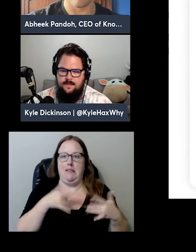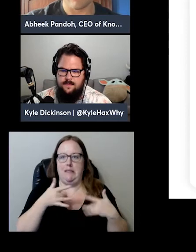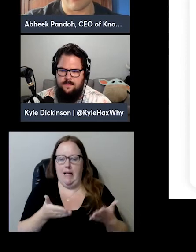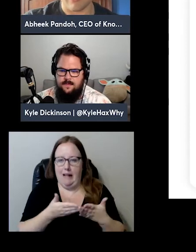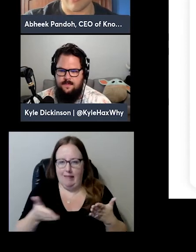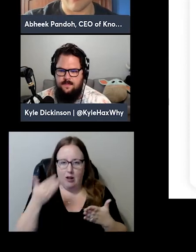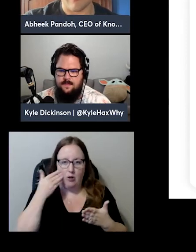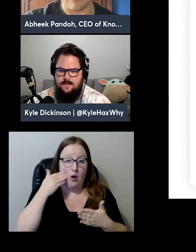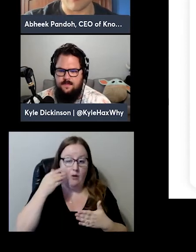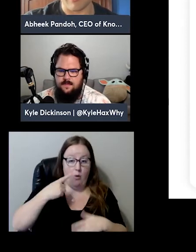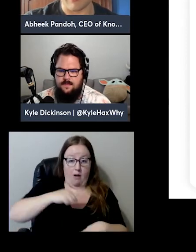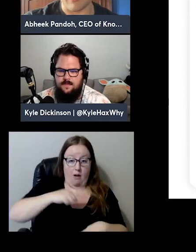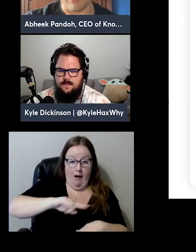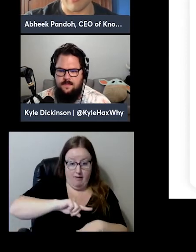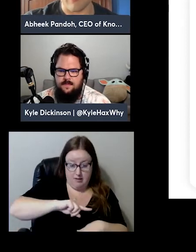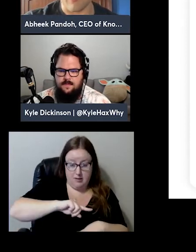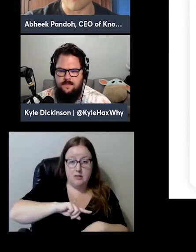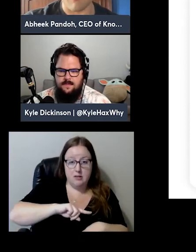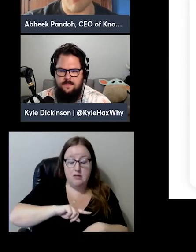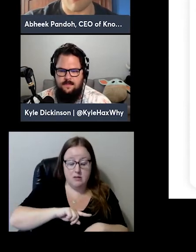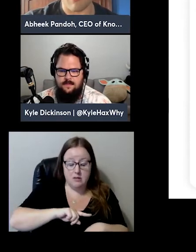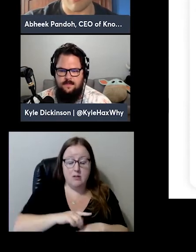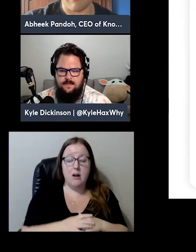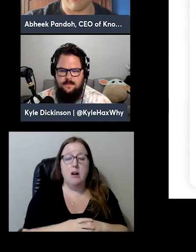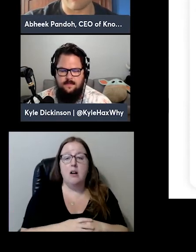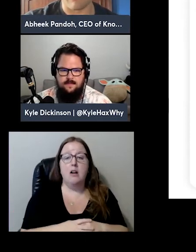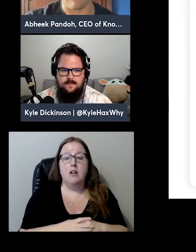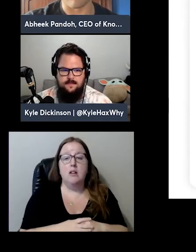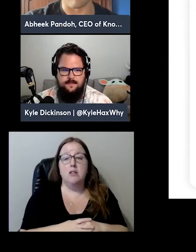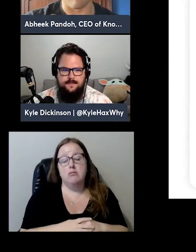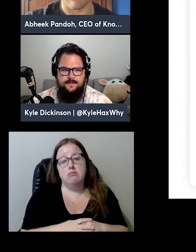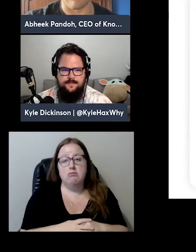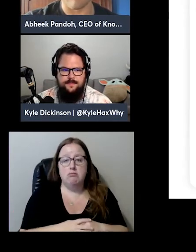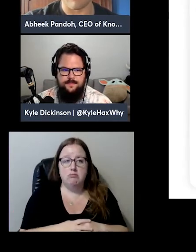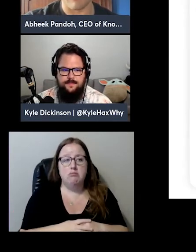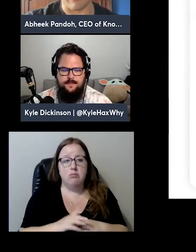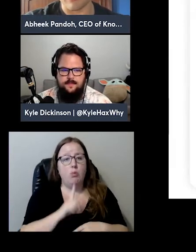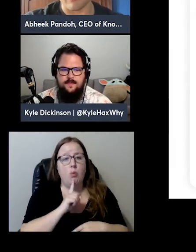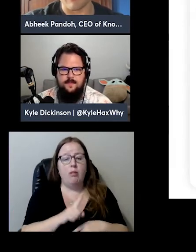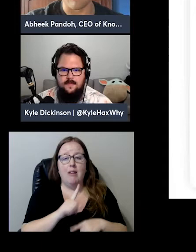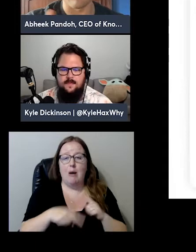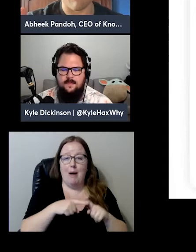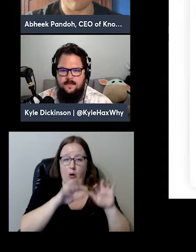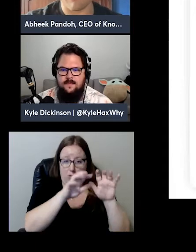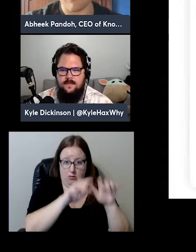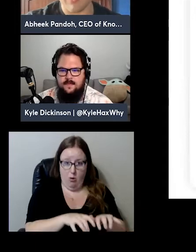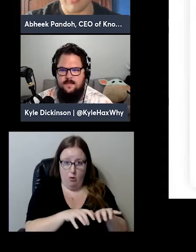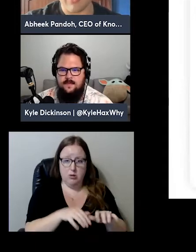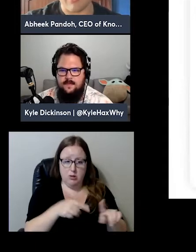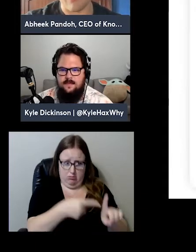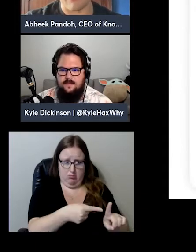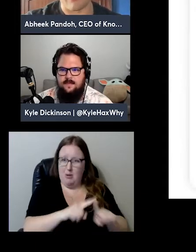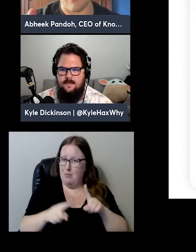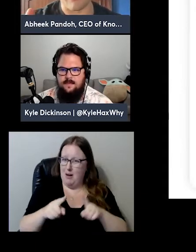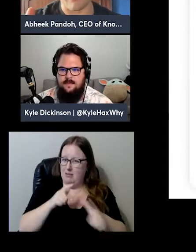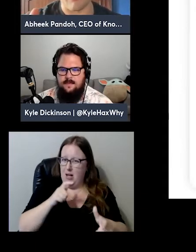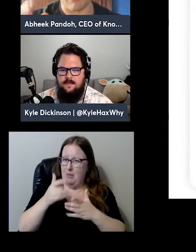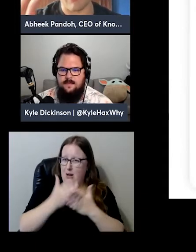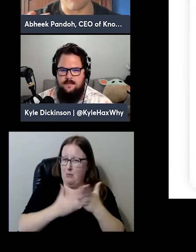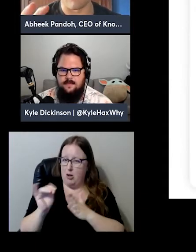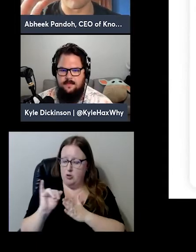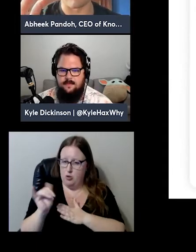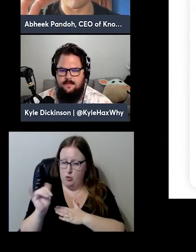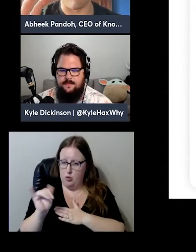us, it's been a large part about the notes that we're writing, but I think a huge part of Note is also